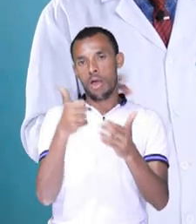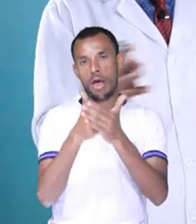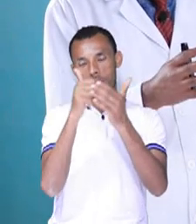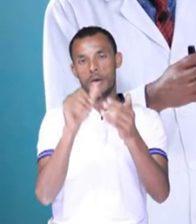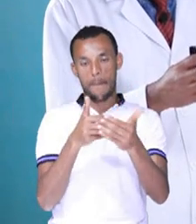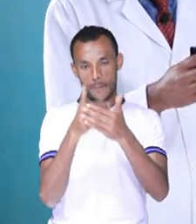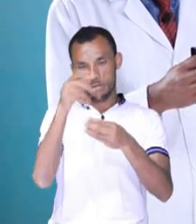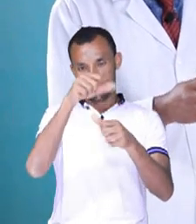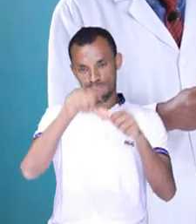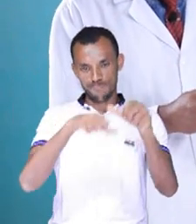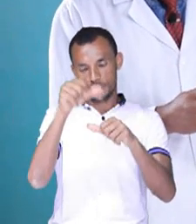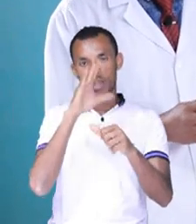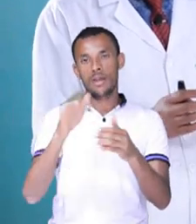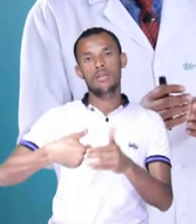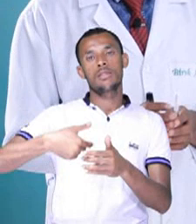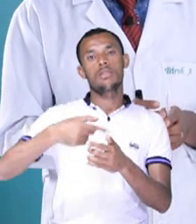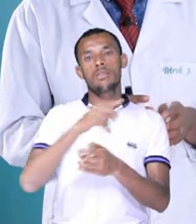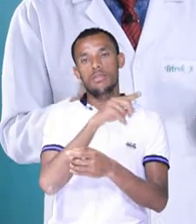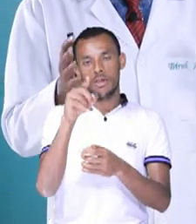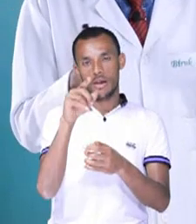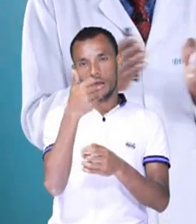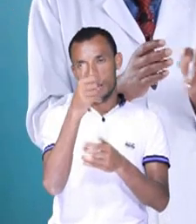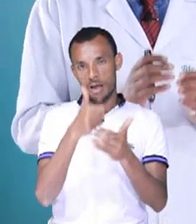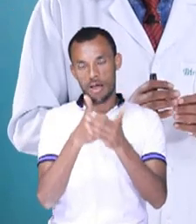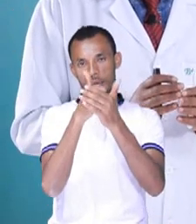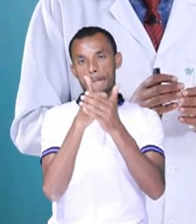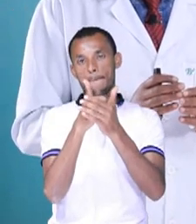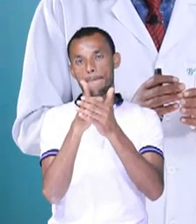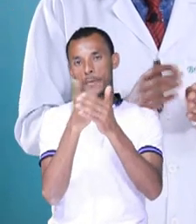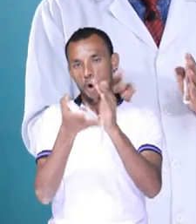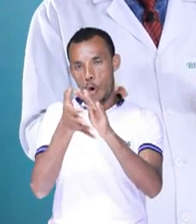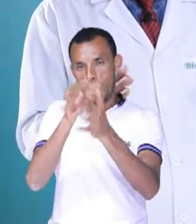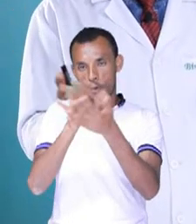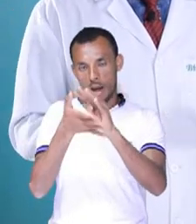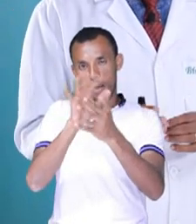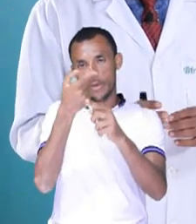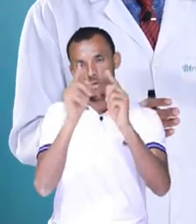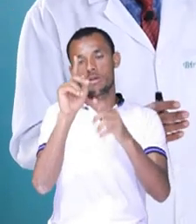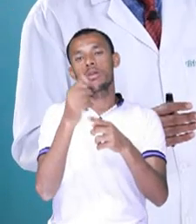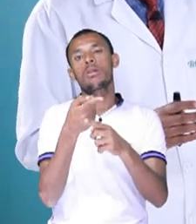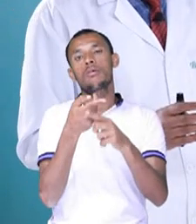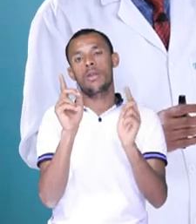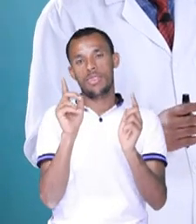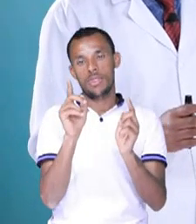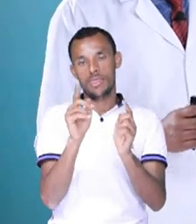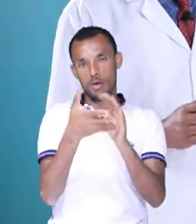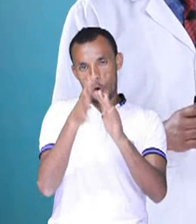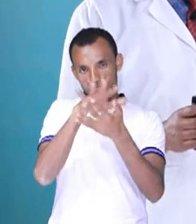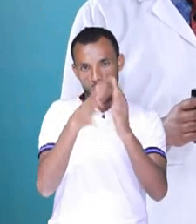approach each other and their atomic orbitals overlap, between different atomic orbitals